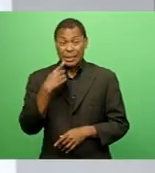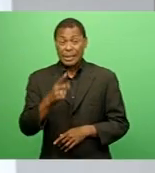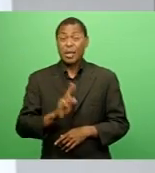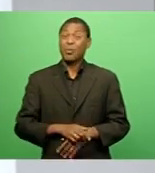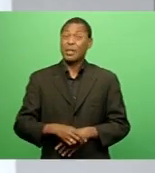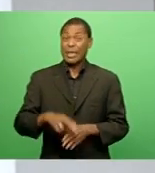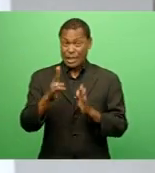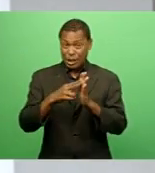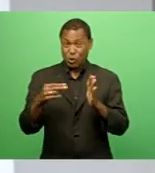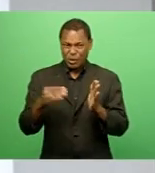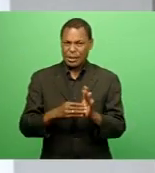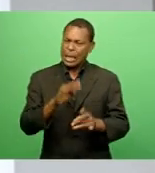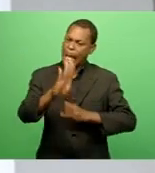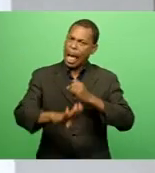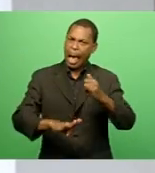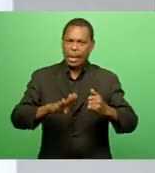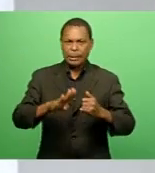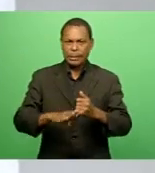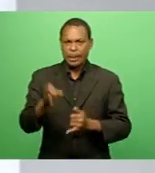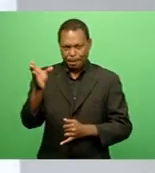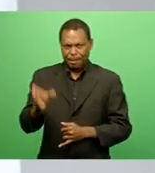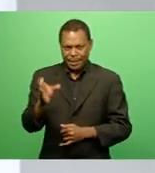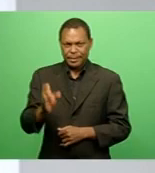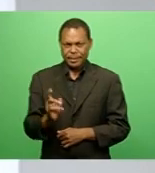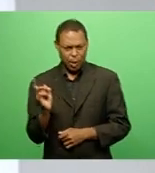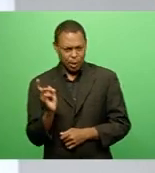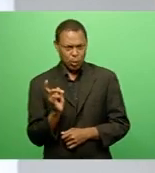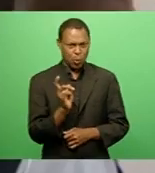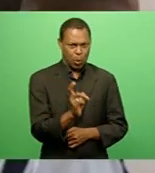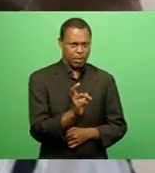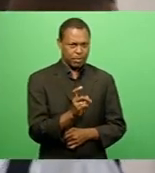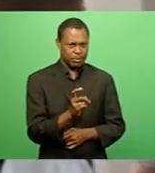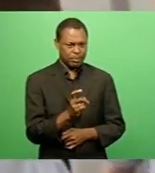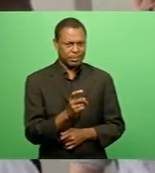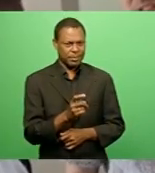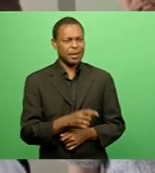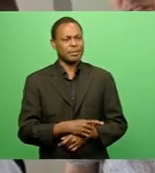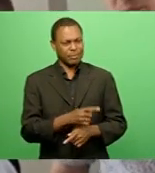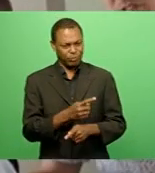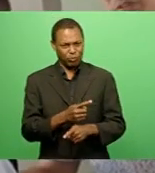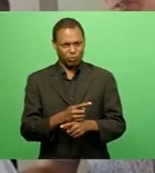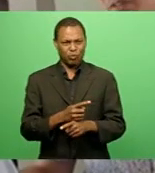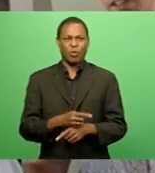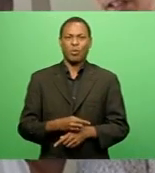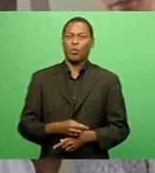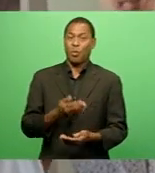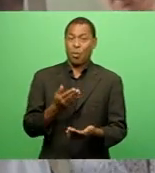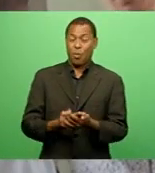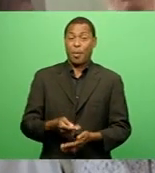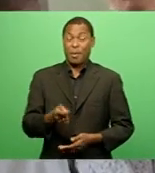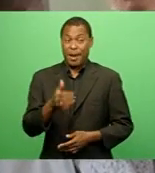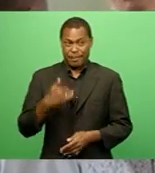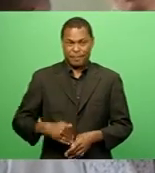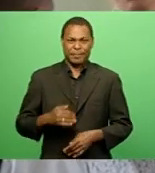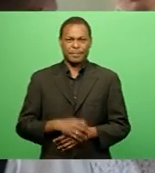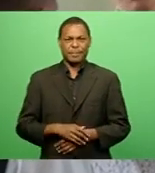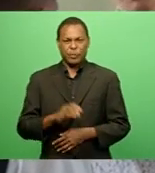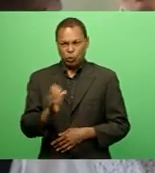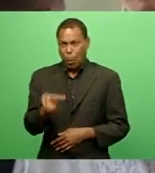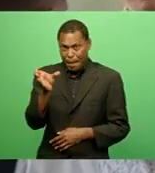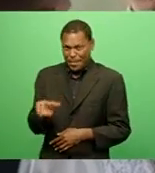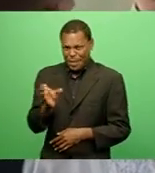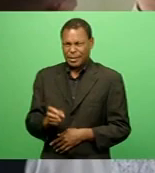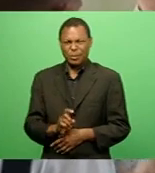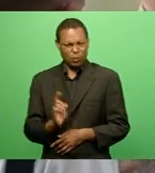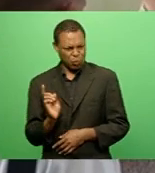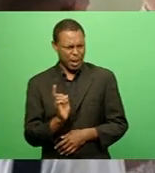be the last witness who is likely to give evidence for few hours only. He also stated that the witness will give evidence on